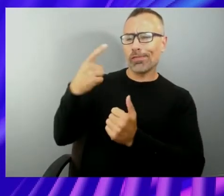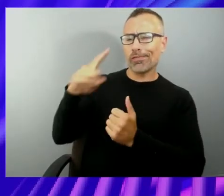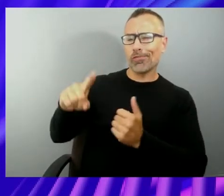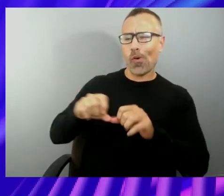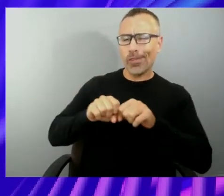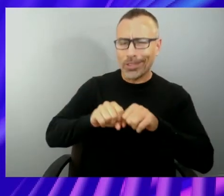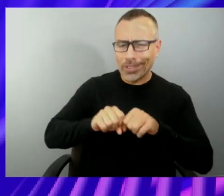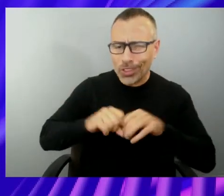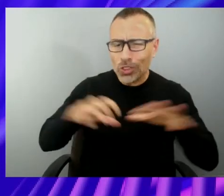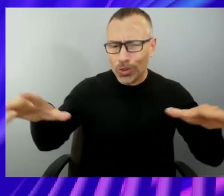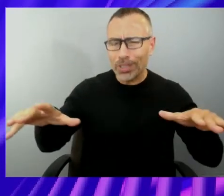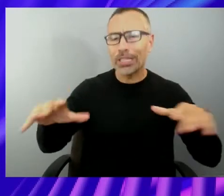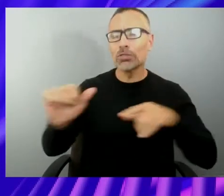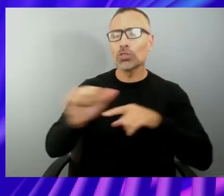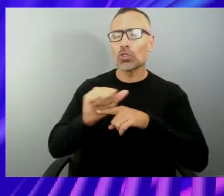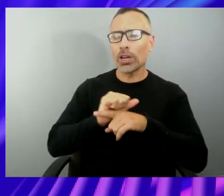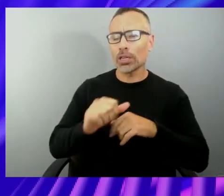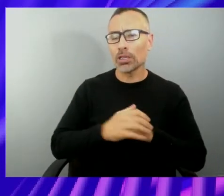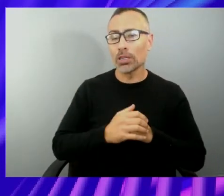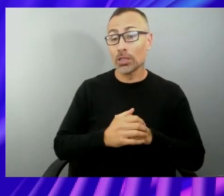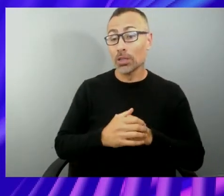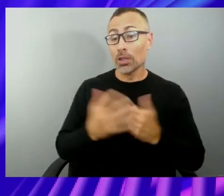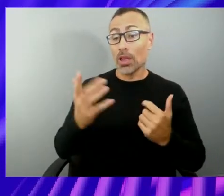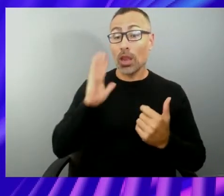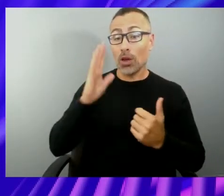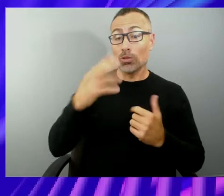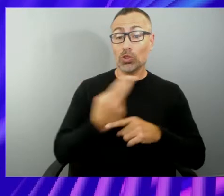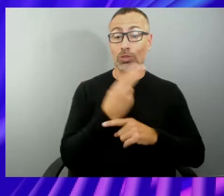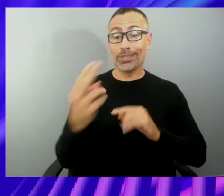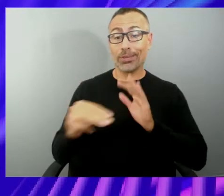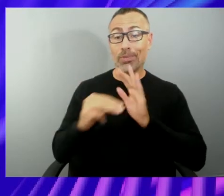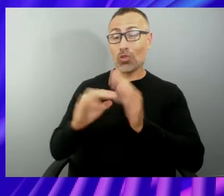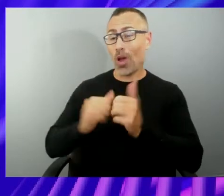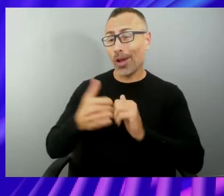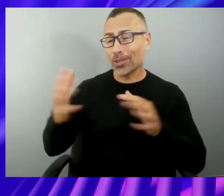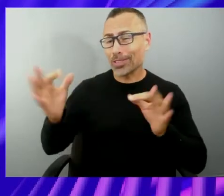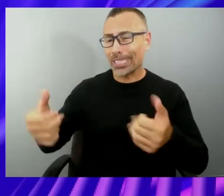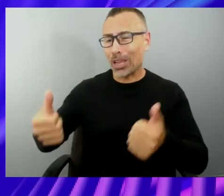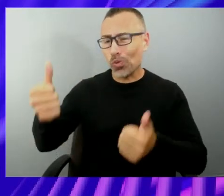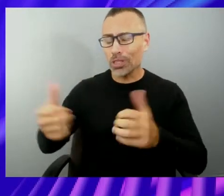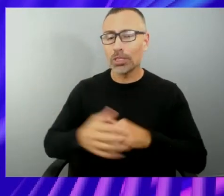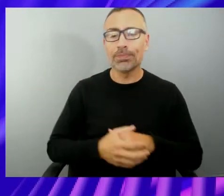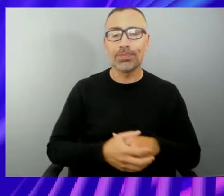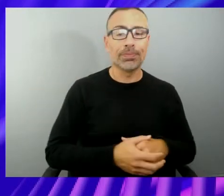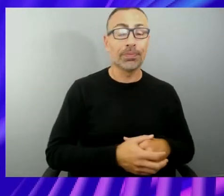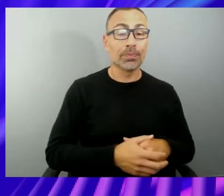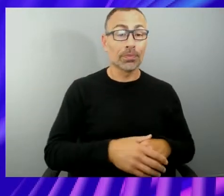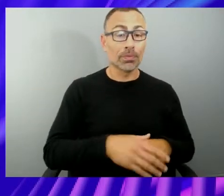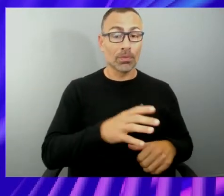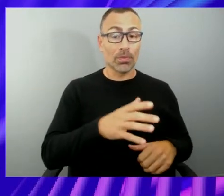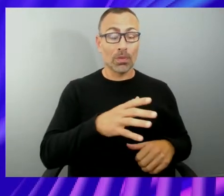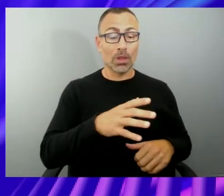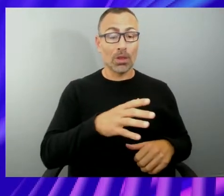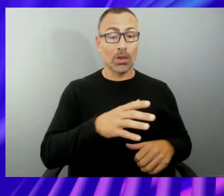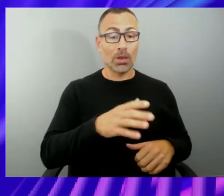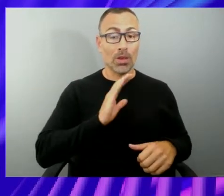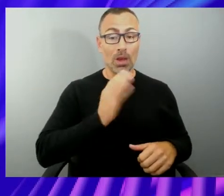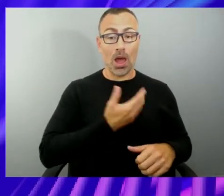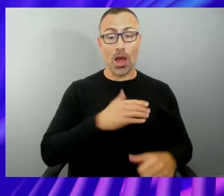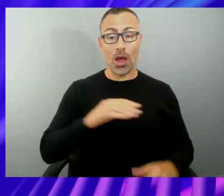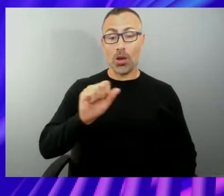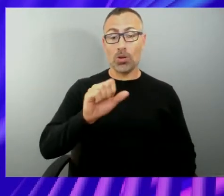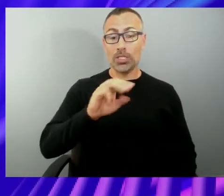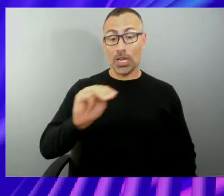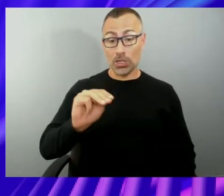training that I'm going to do with a model? Yeah, so in our SageMaker developer guide,